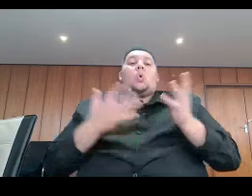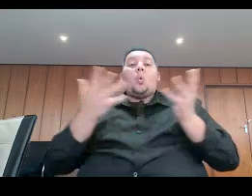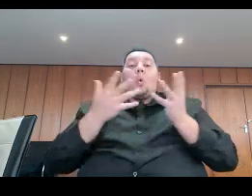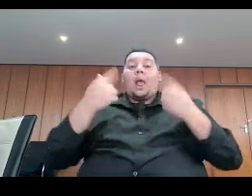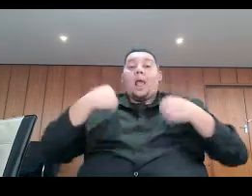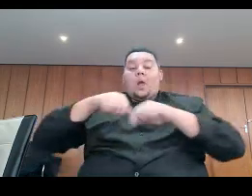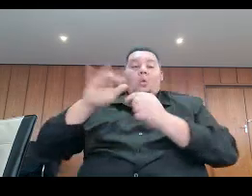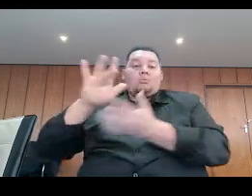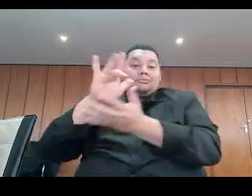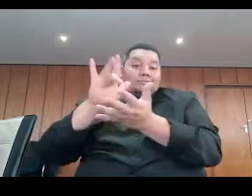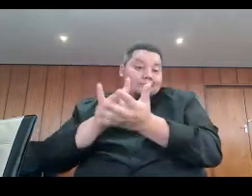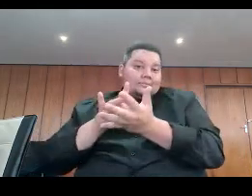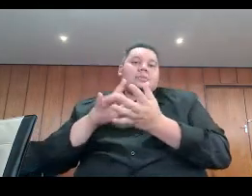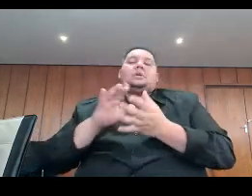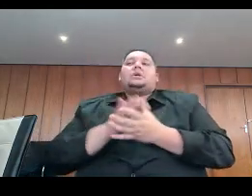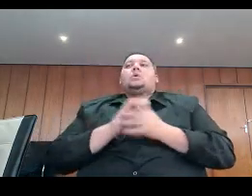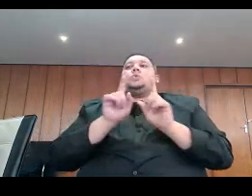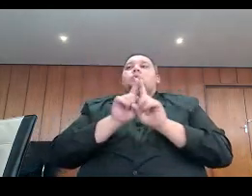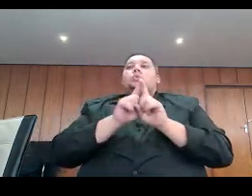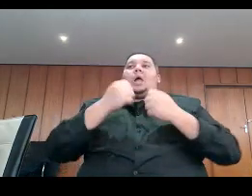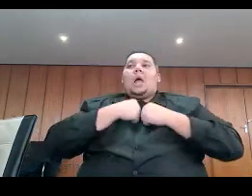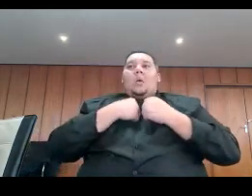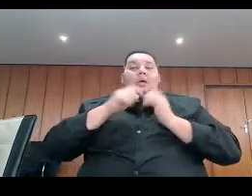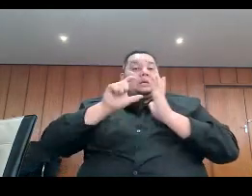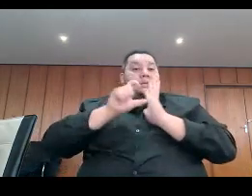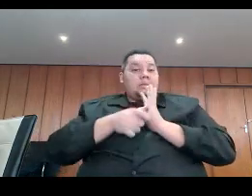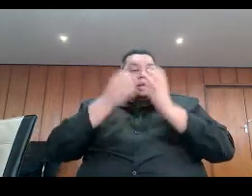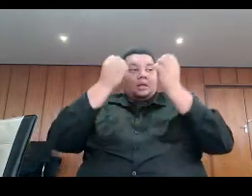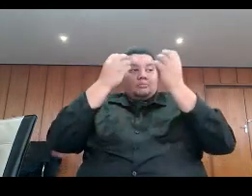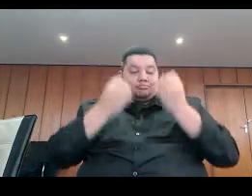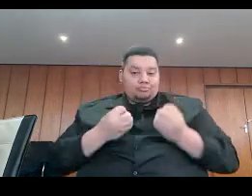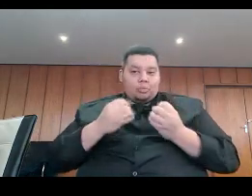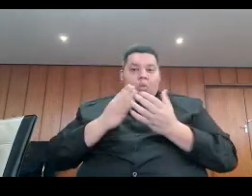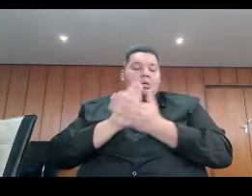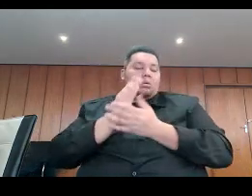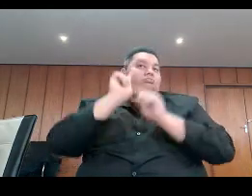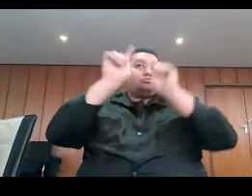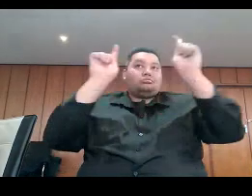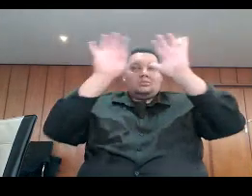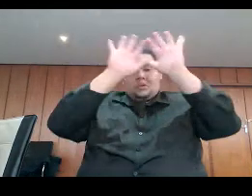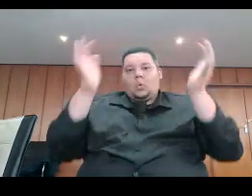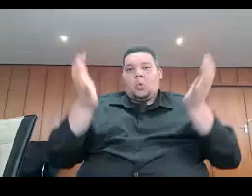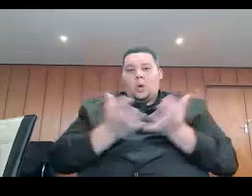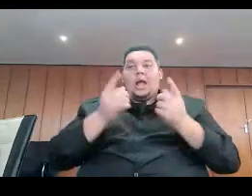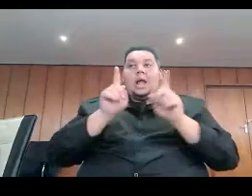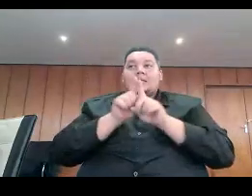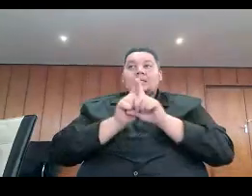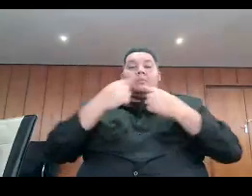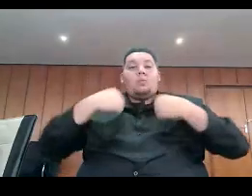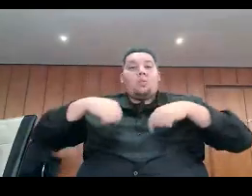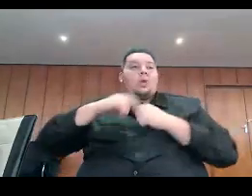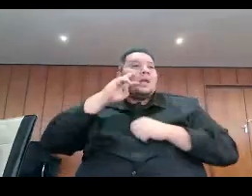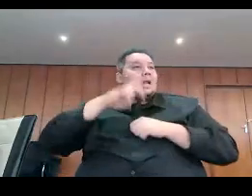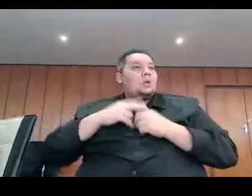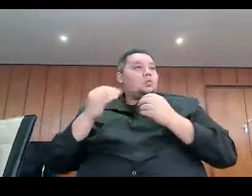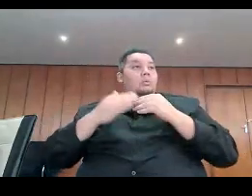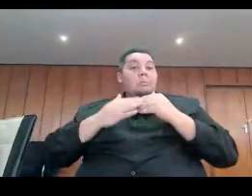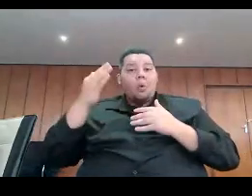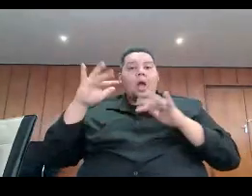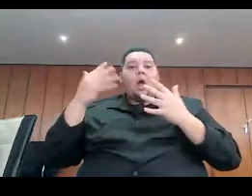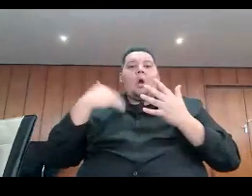we are in terms of disability data across the world, and what we need to do more to build